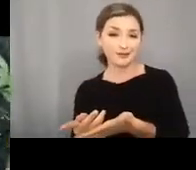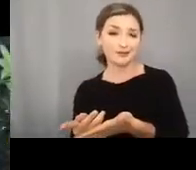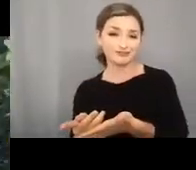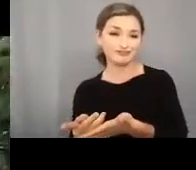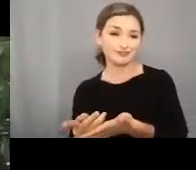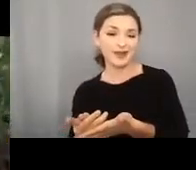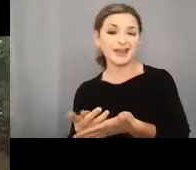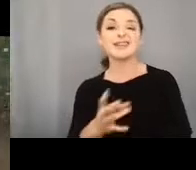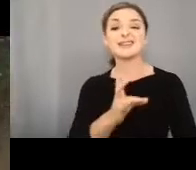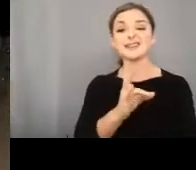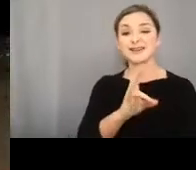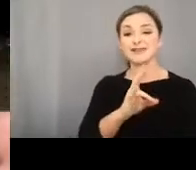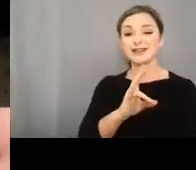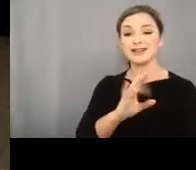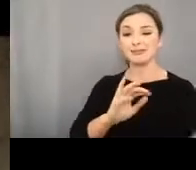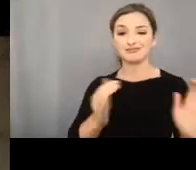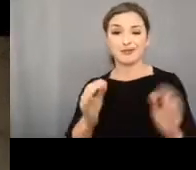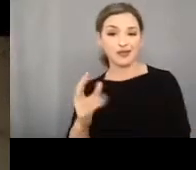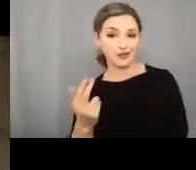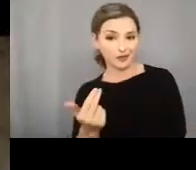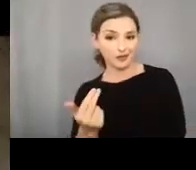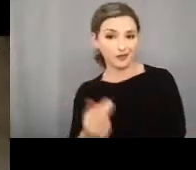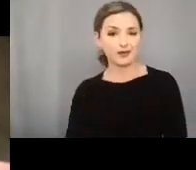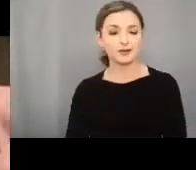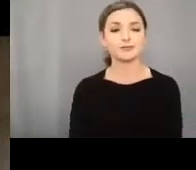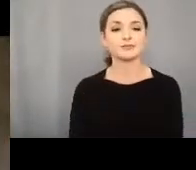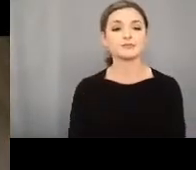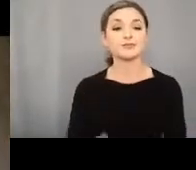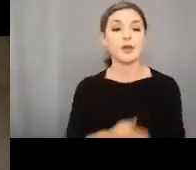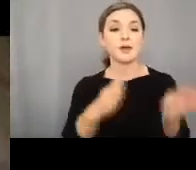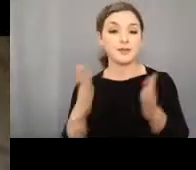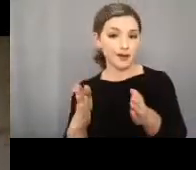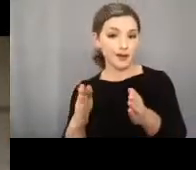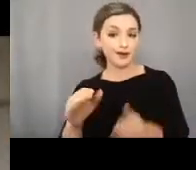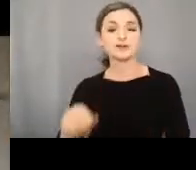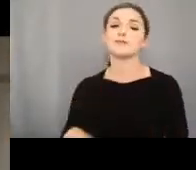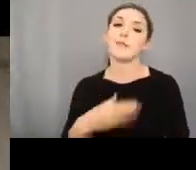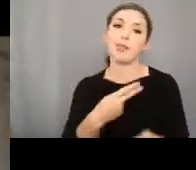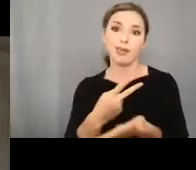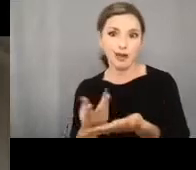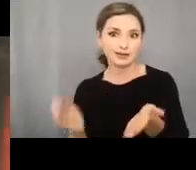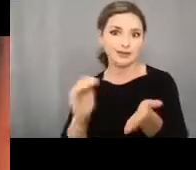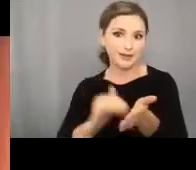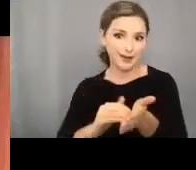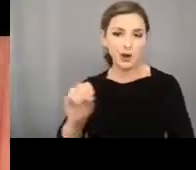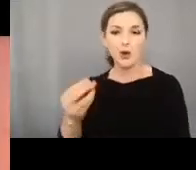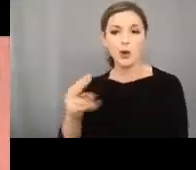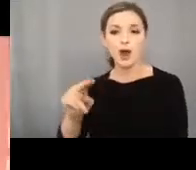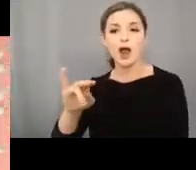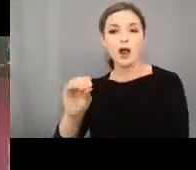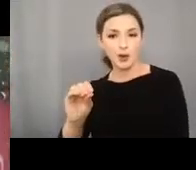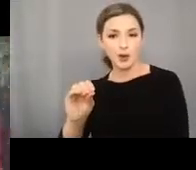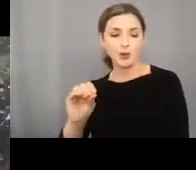Then the next game they played, they lost to Ohio State Oh goodness. 30-0, and lost to Washington